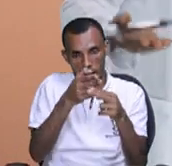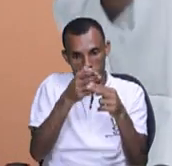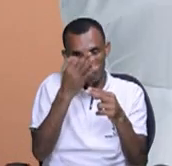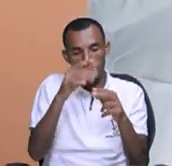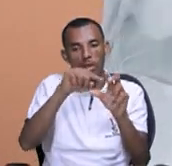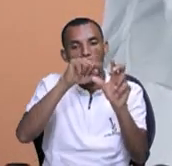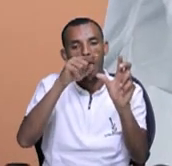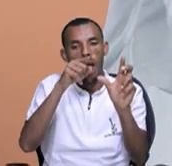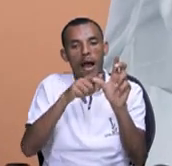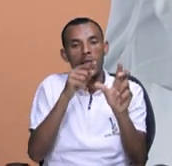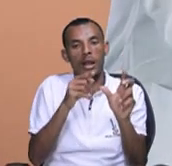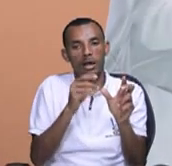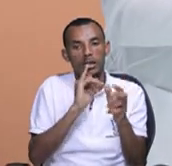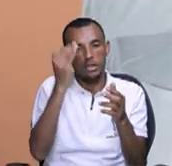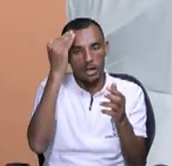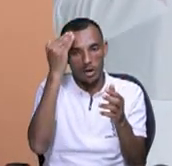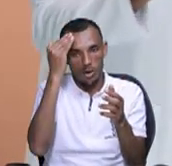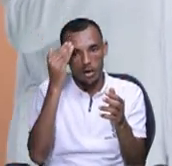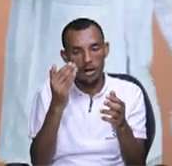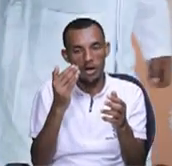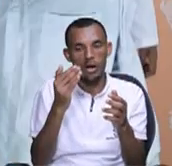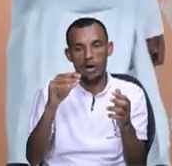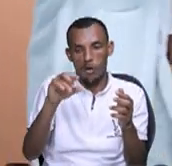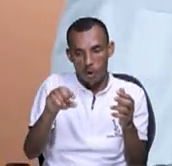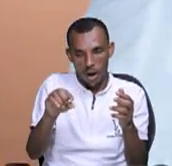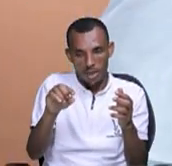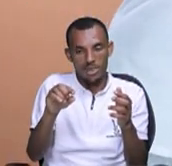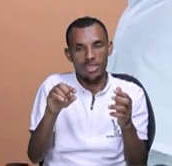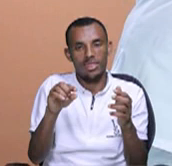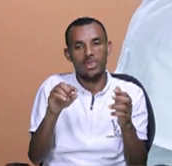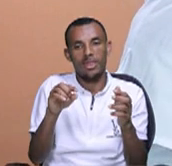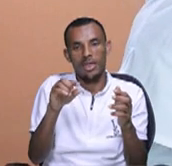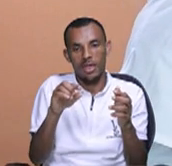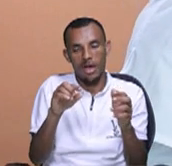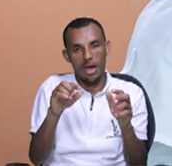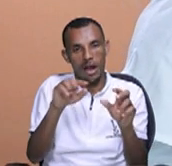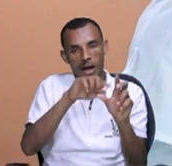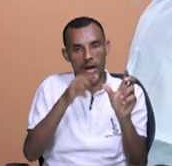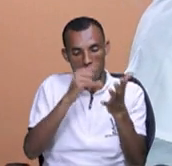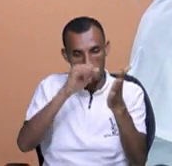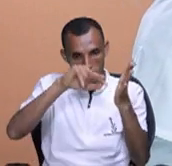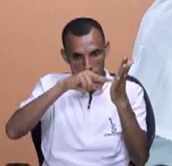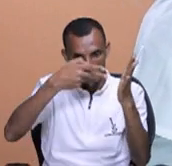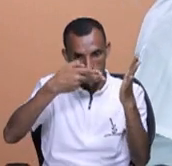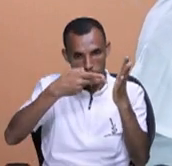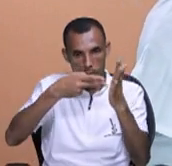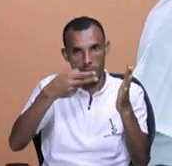this angle? This angle is known as quadrantal angles. Quadrantal angle mean